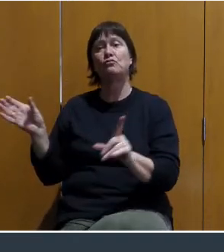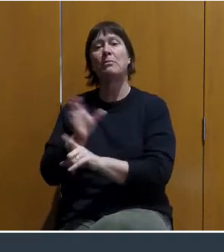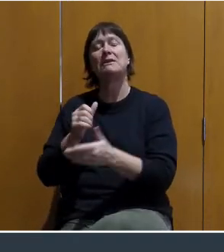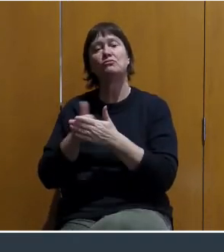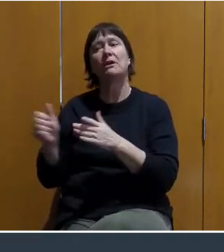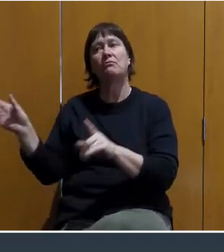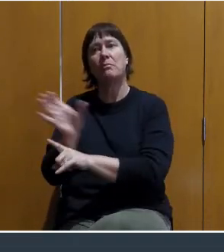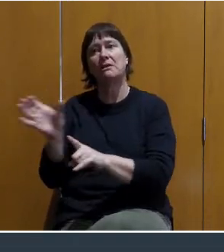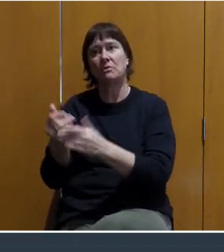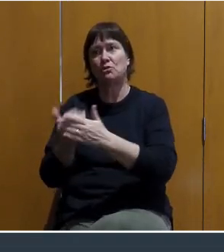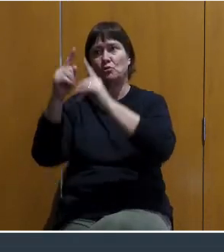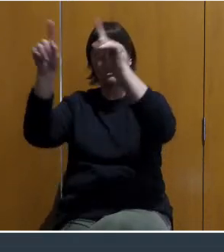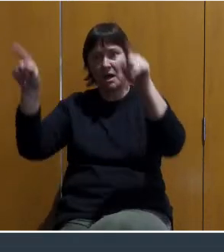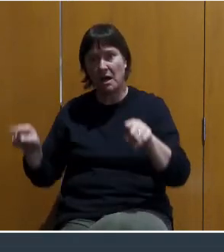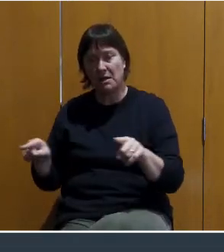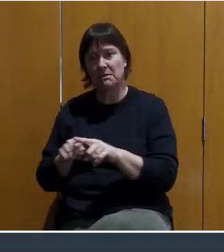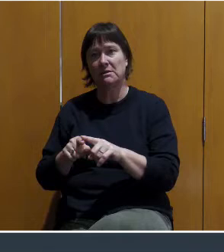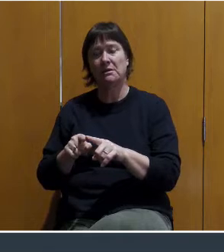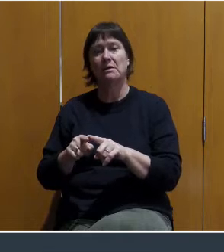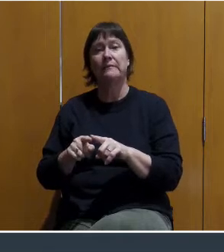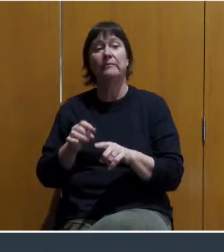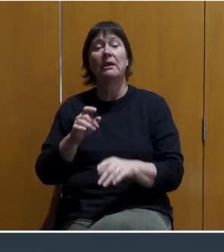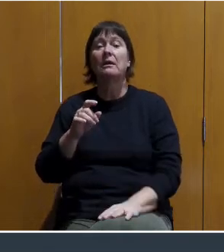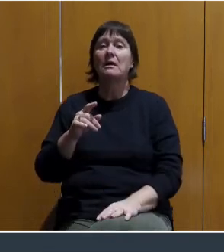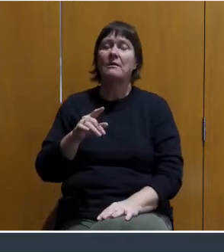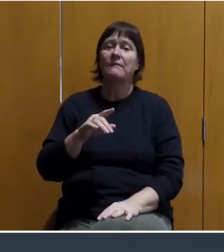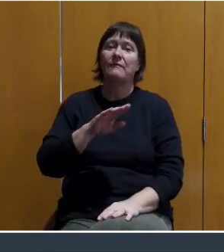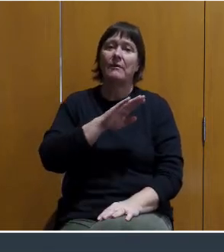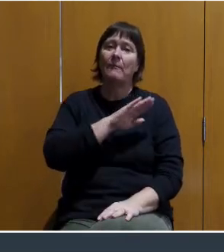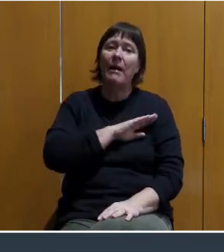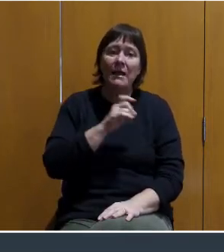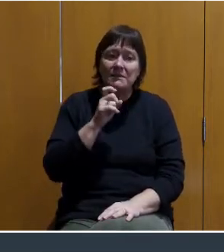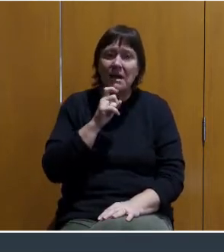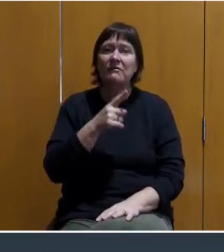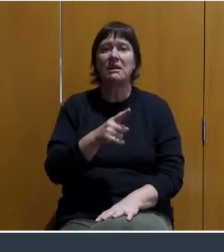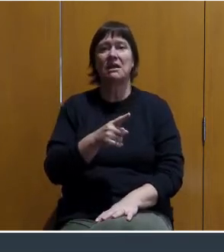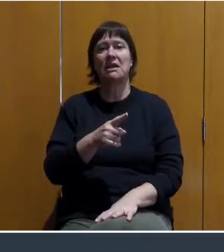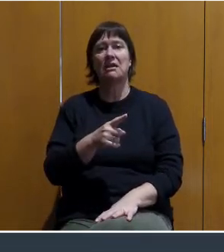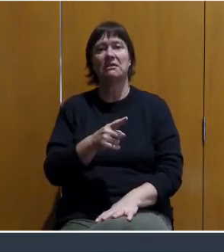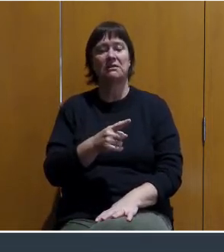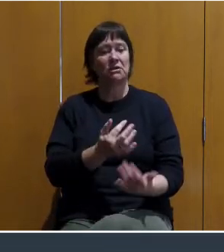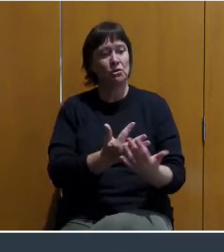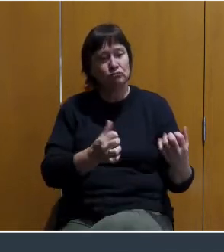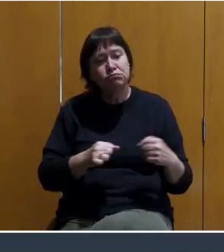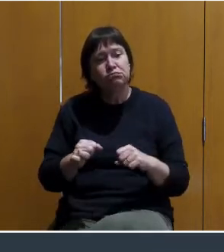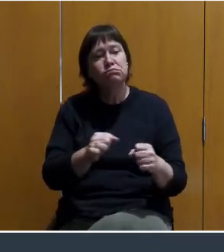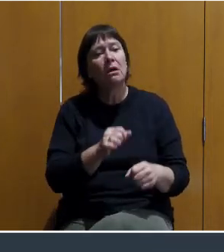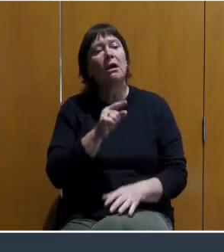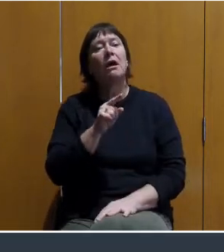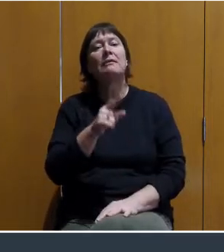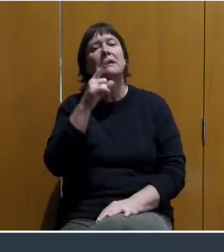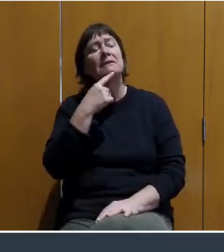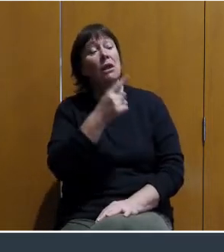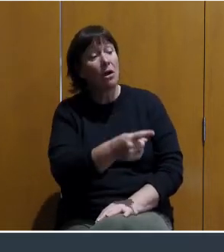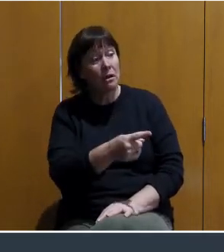And I think the message will get out there. If your park staff are out there mowing the lawns or doing stuff, they can just say, look, you're in a dog off-lead area, can you please put your dog on a